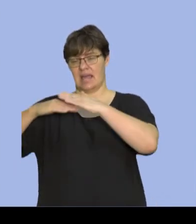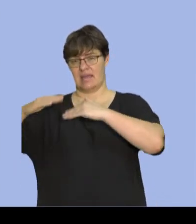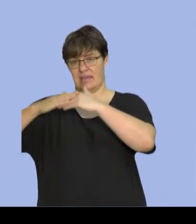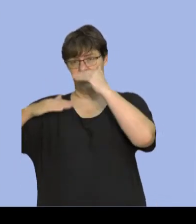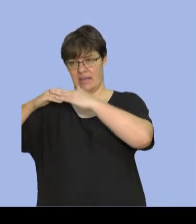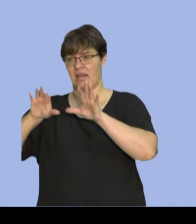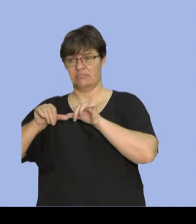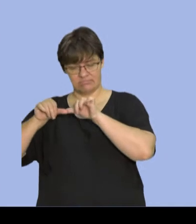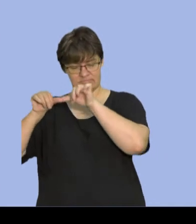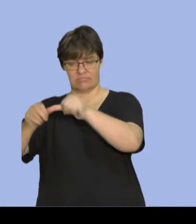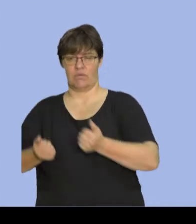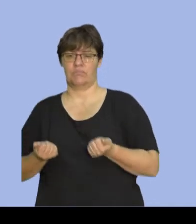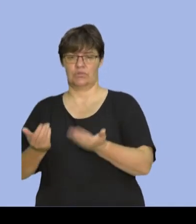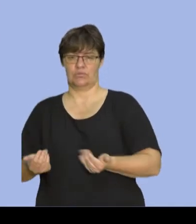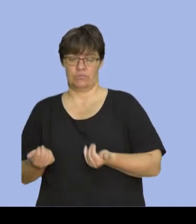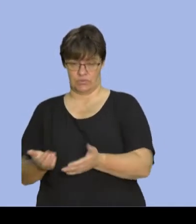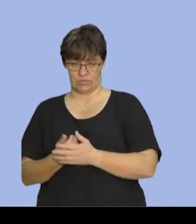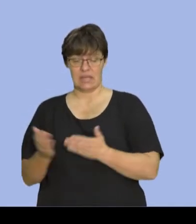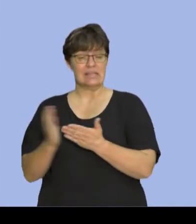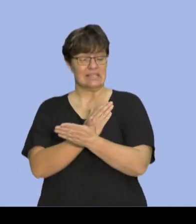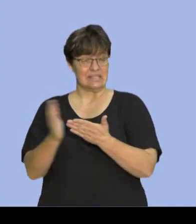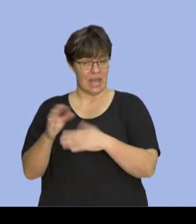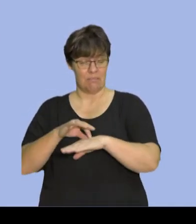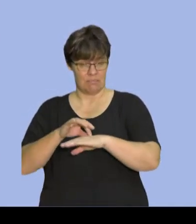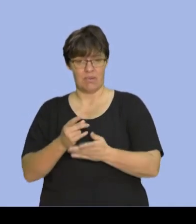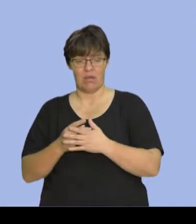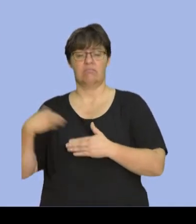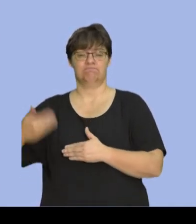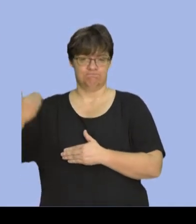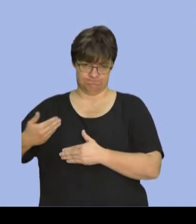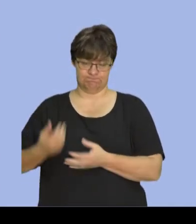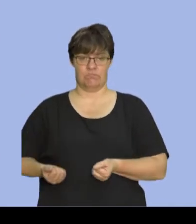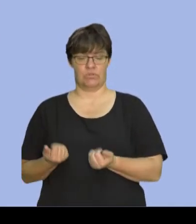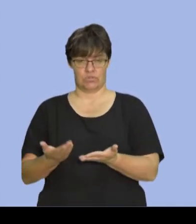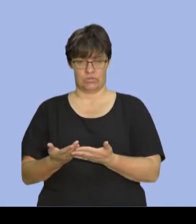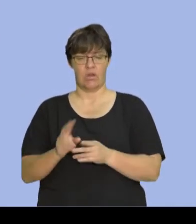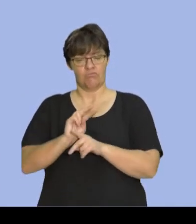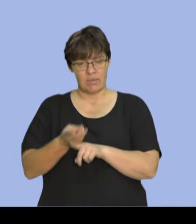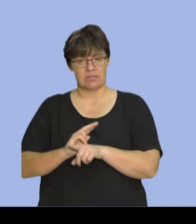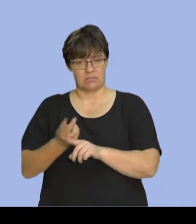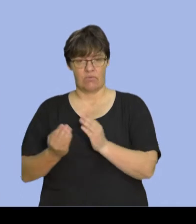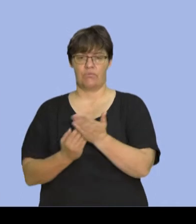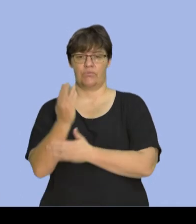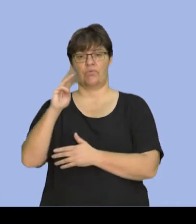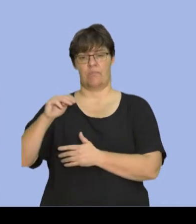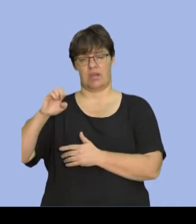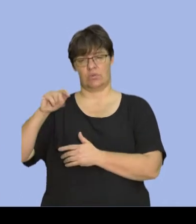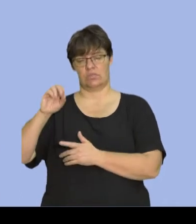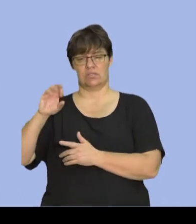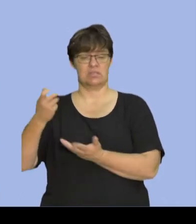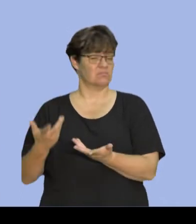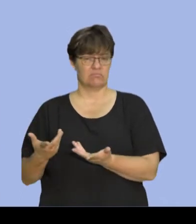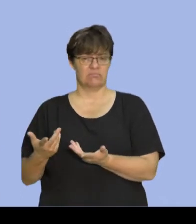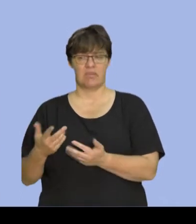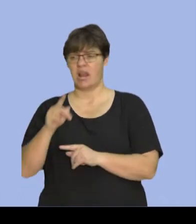as being continuously produced. Some tissues are produced continuously, being replaced by mitosis. Classical